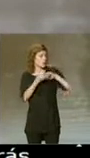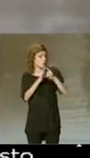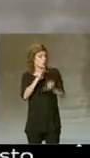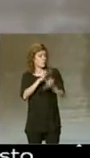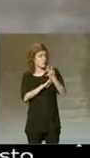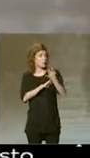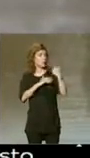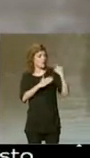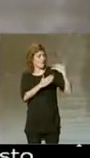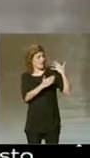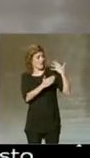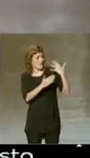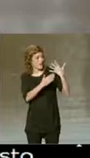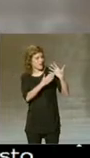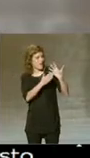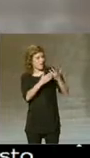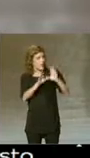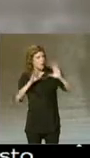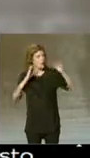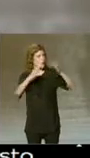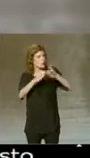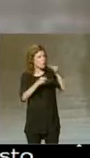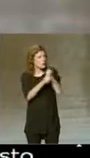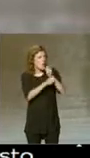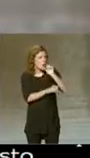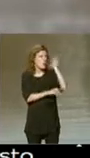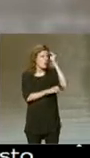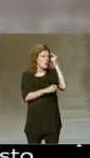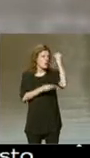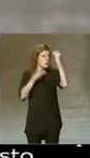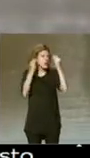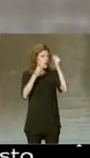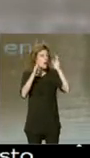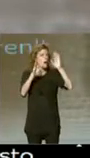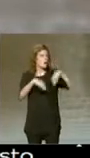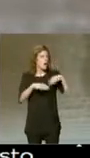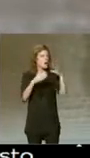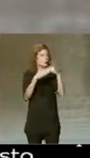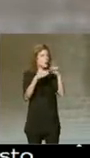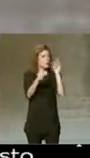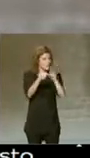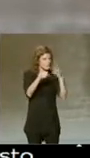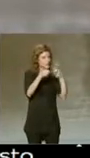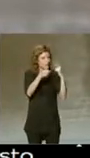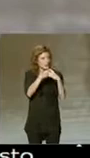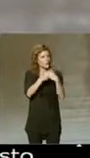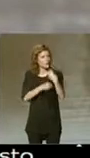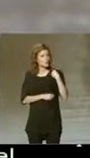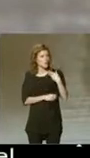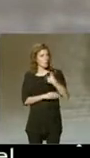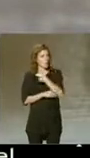I've realized that there aren't any initiatives like this, initiatives